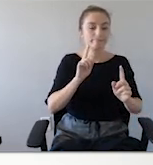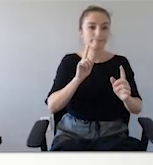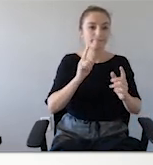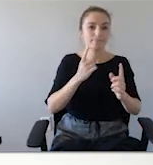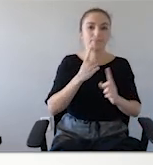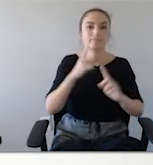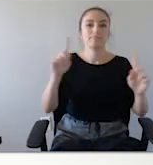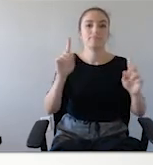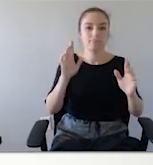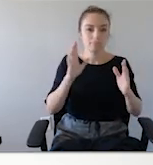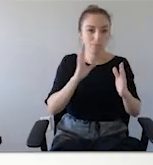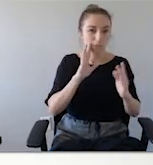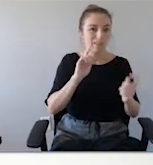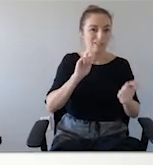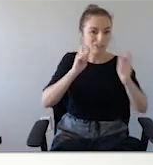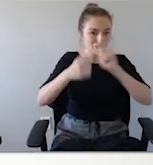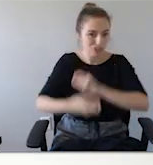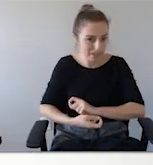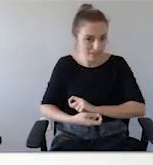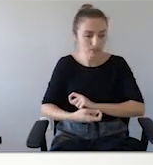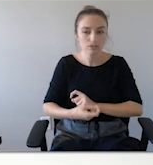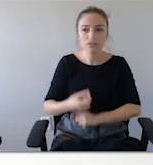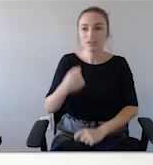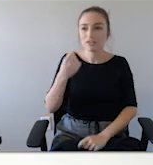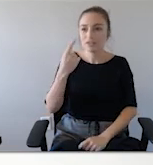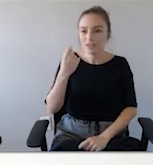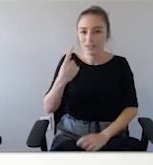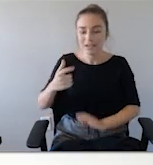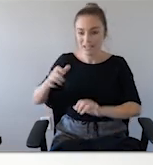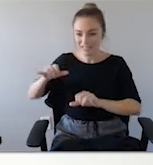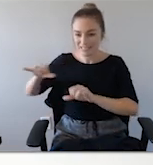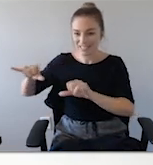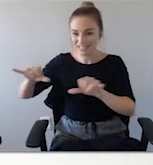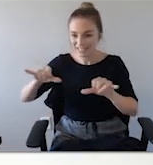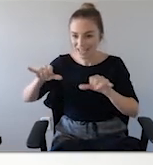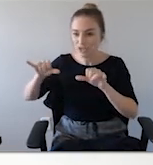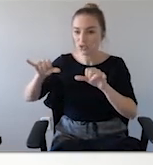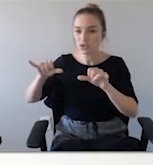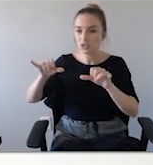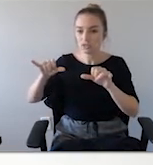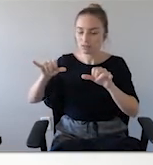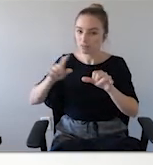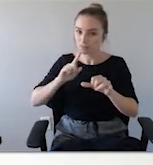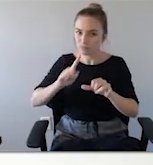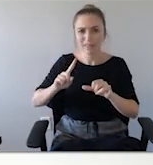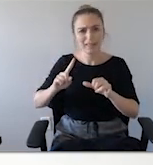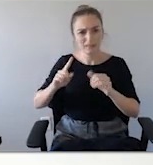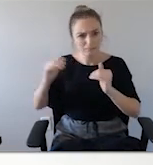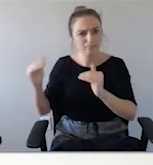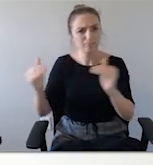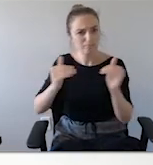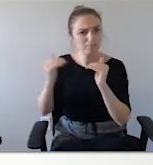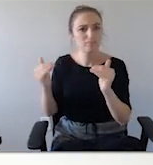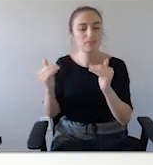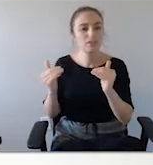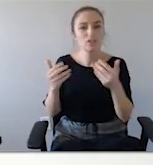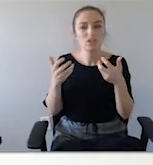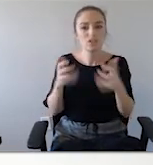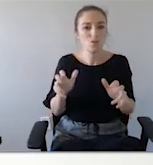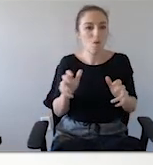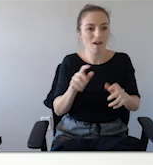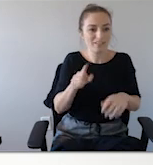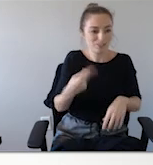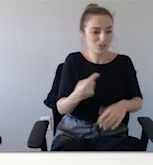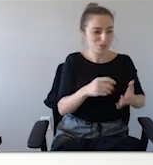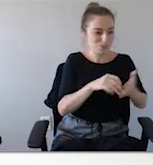just because you feel like it. So there's questions that need to be asked. If your child does not have a documented